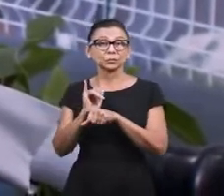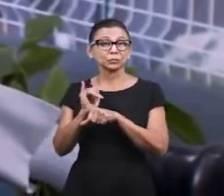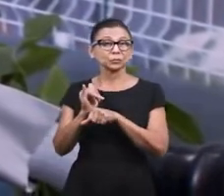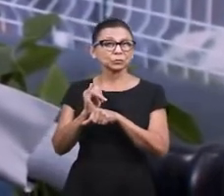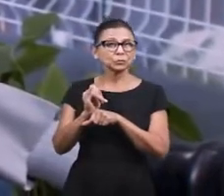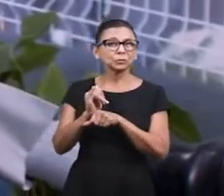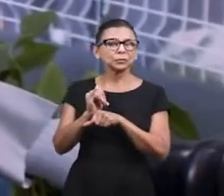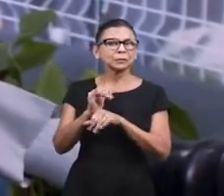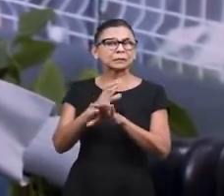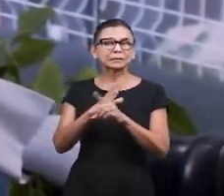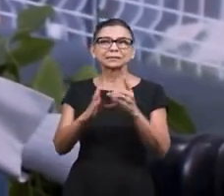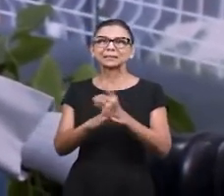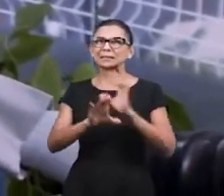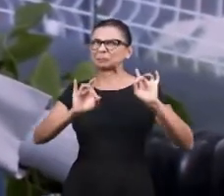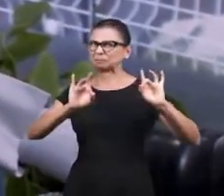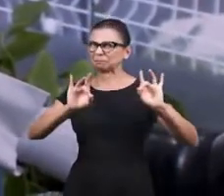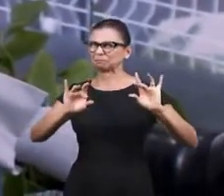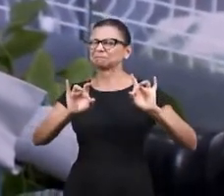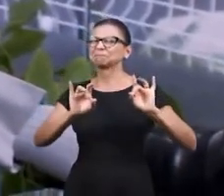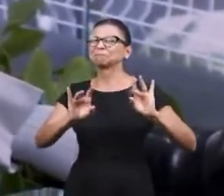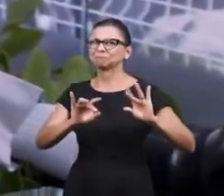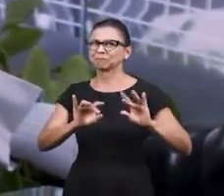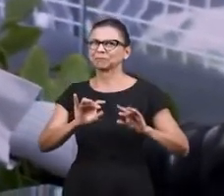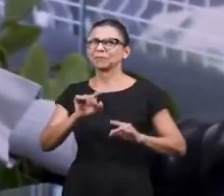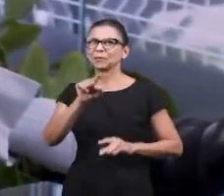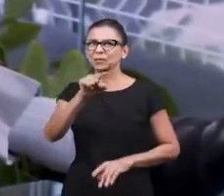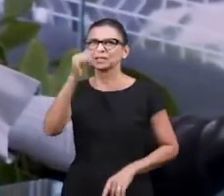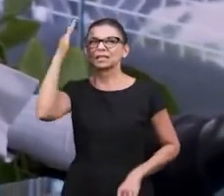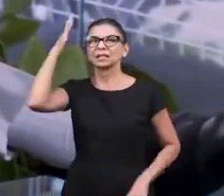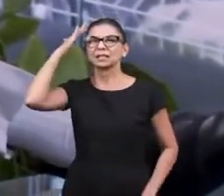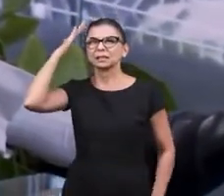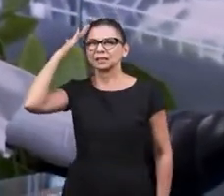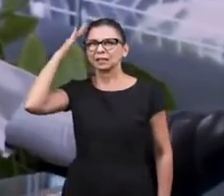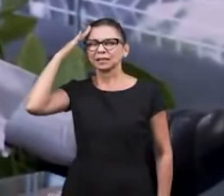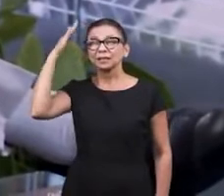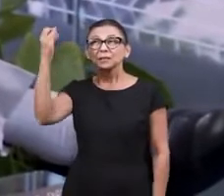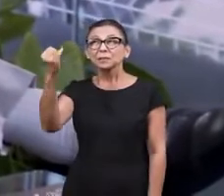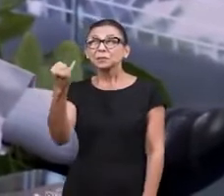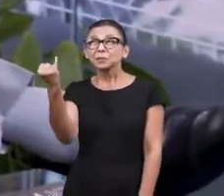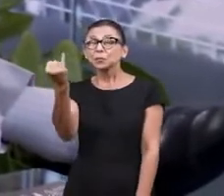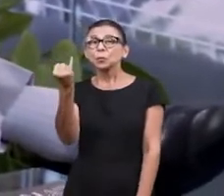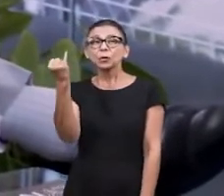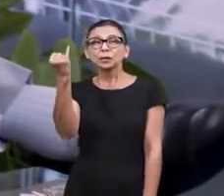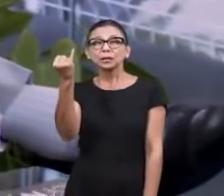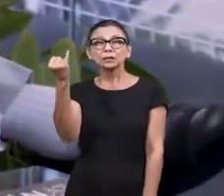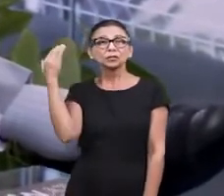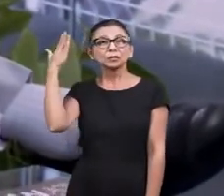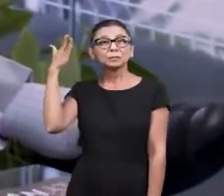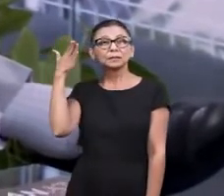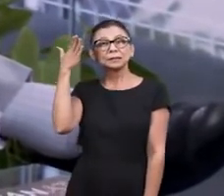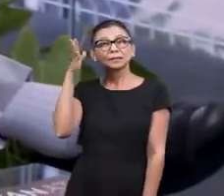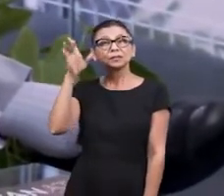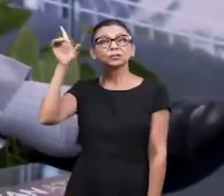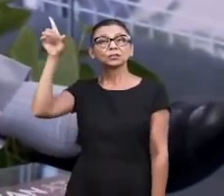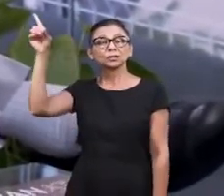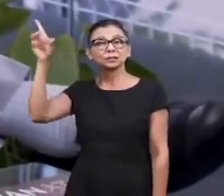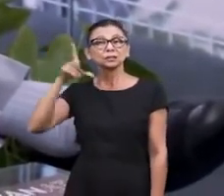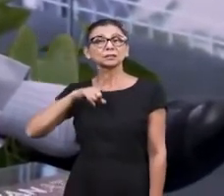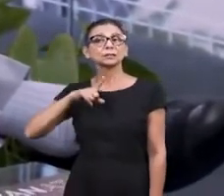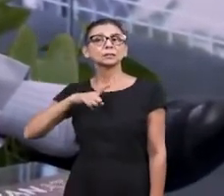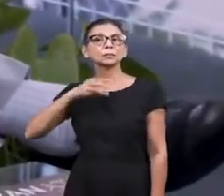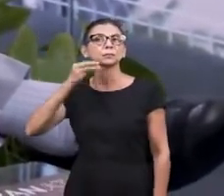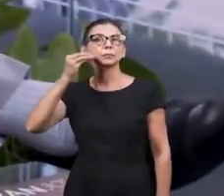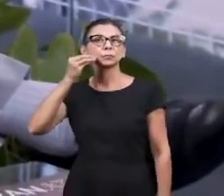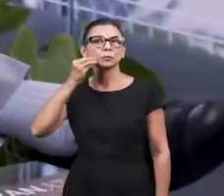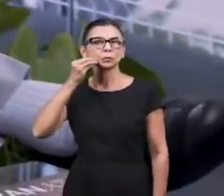Christian Church's YouTube channel, a special service where you understand the importance of listening to the Word of God